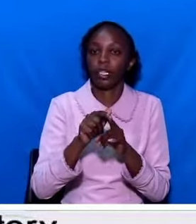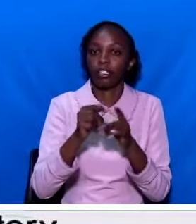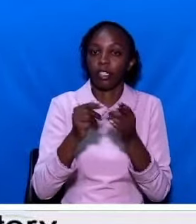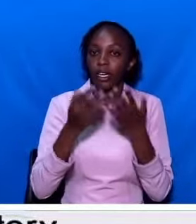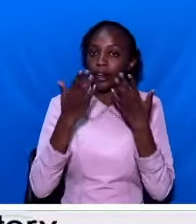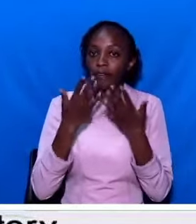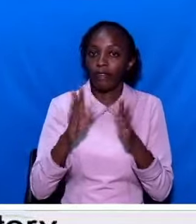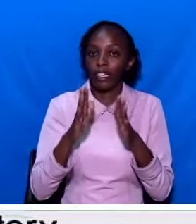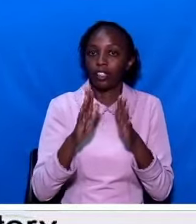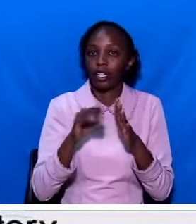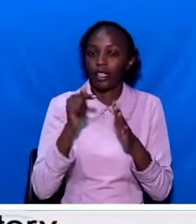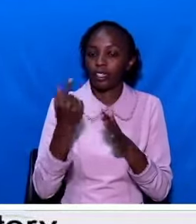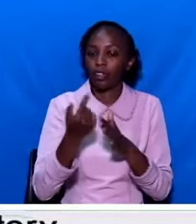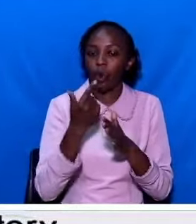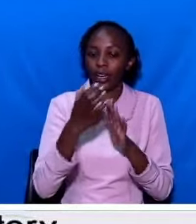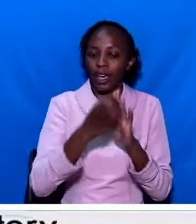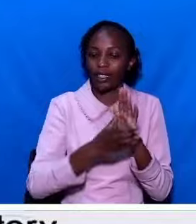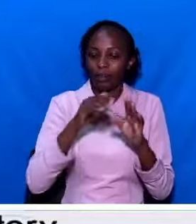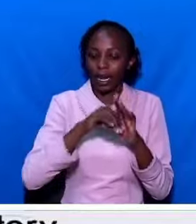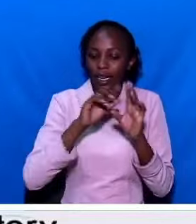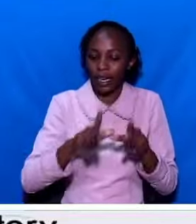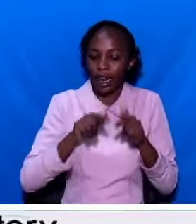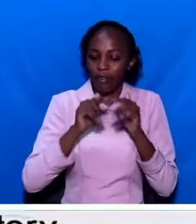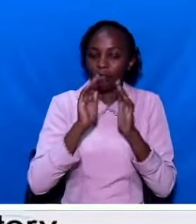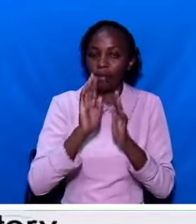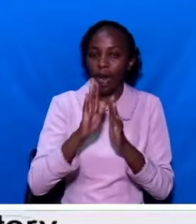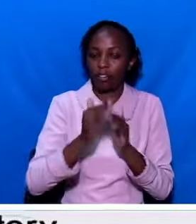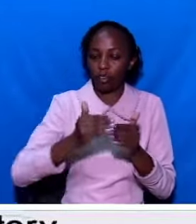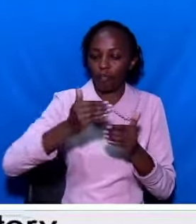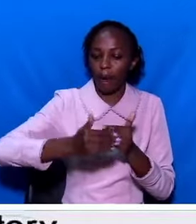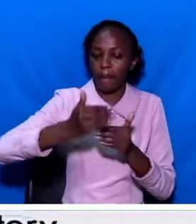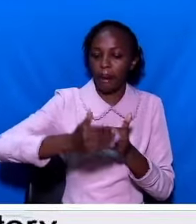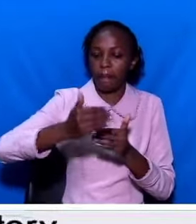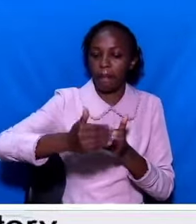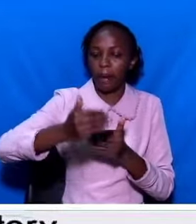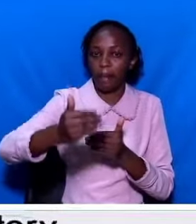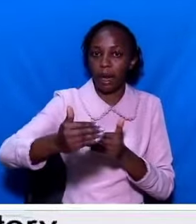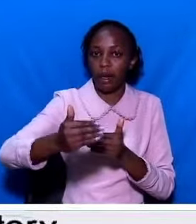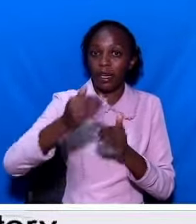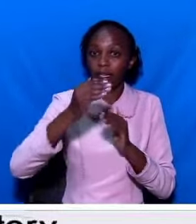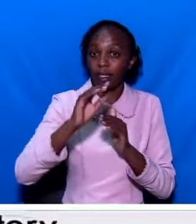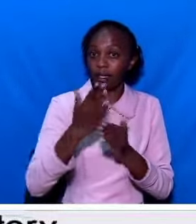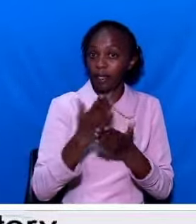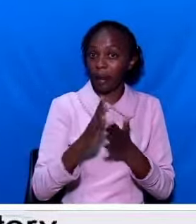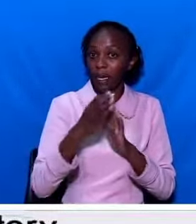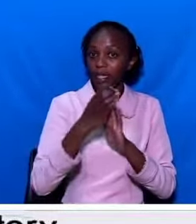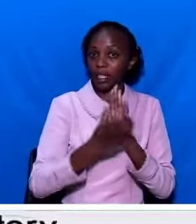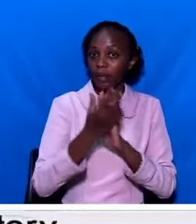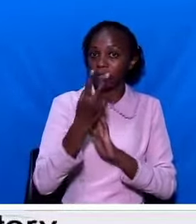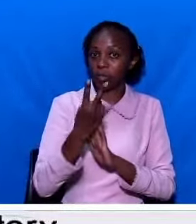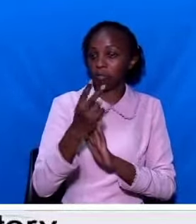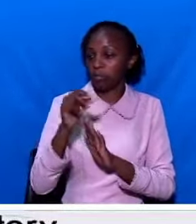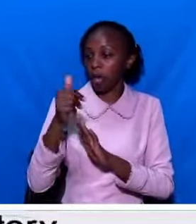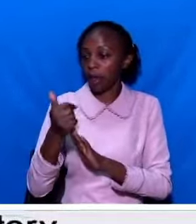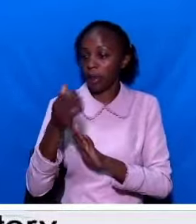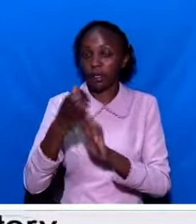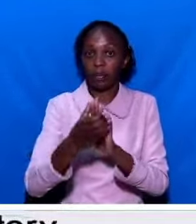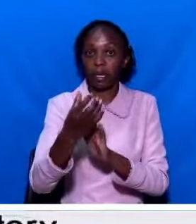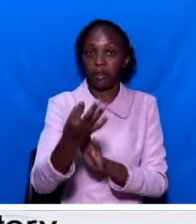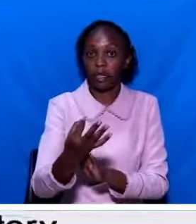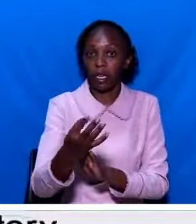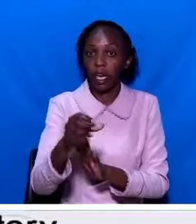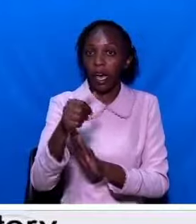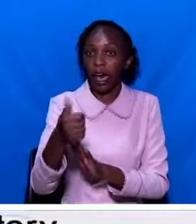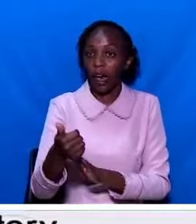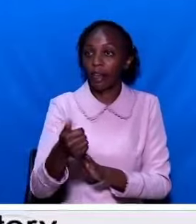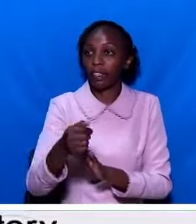just a chapter of your life. Some of you are in chapter 2. Others are in the pit, chapter 3. Others have